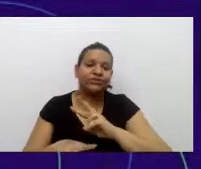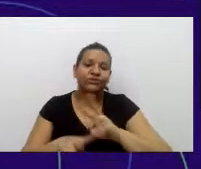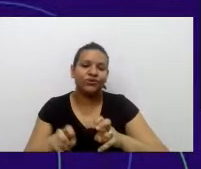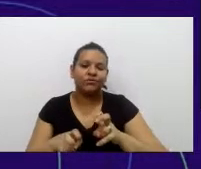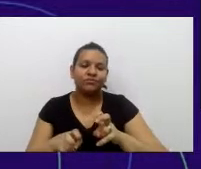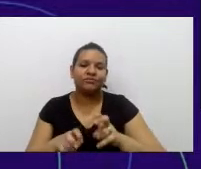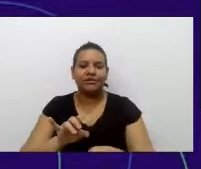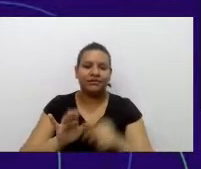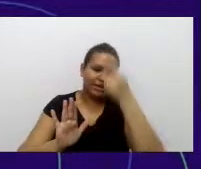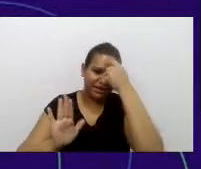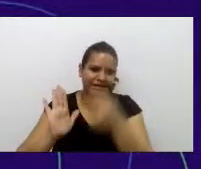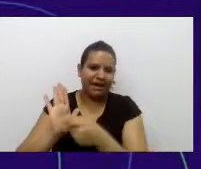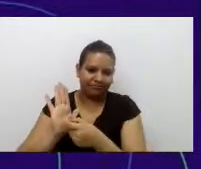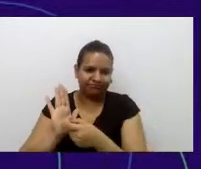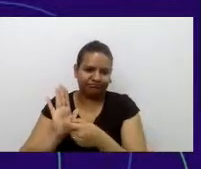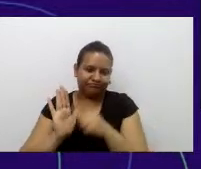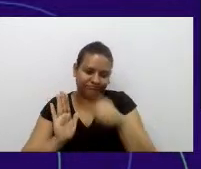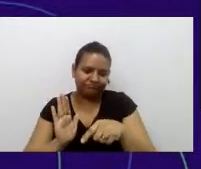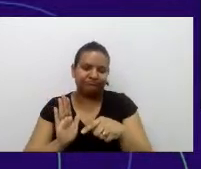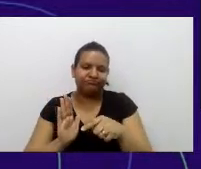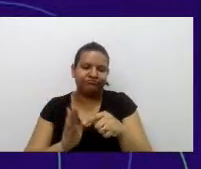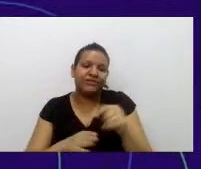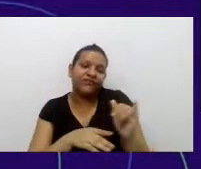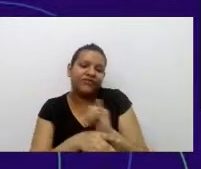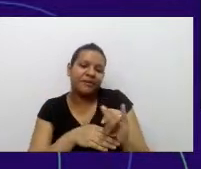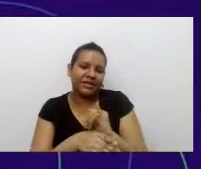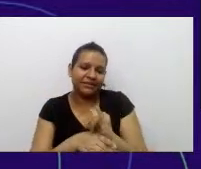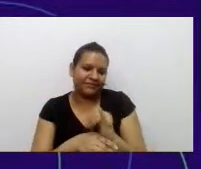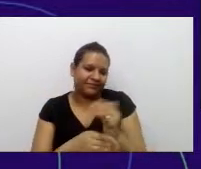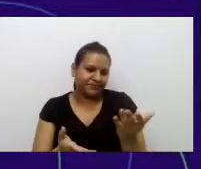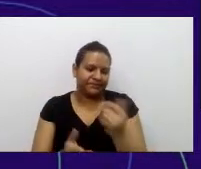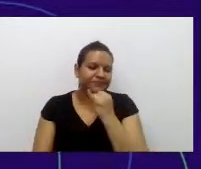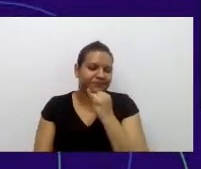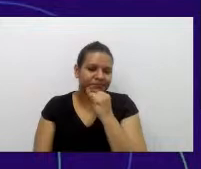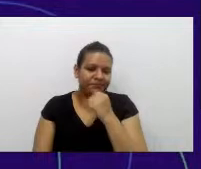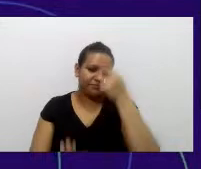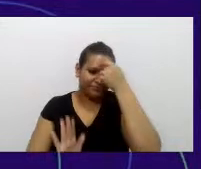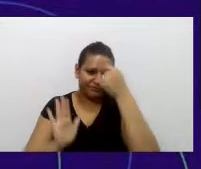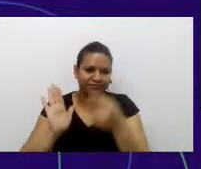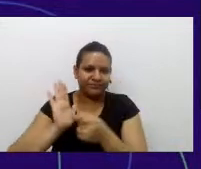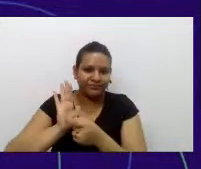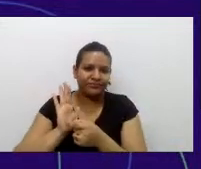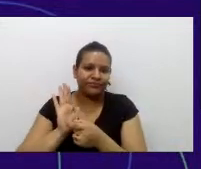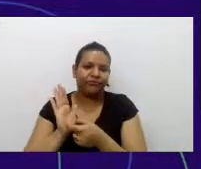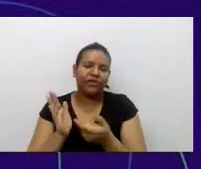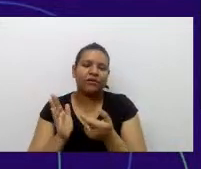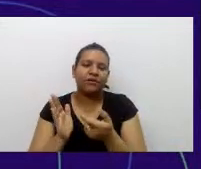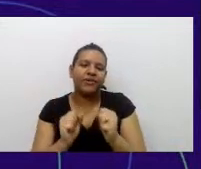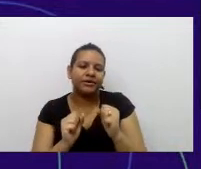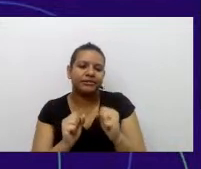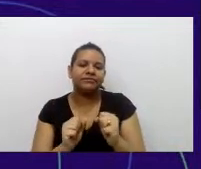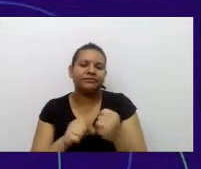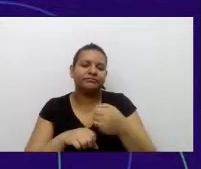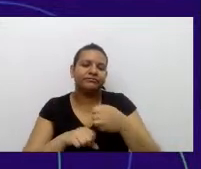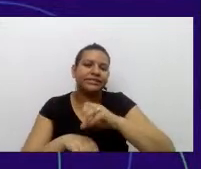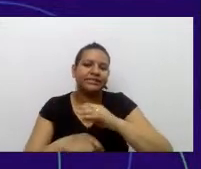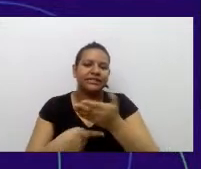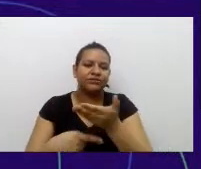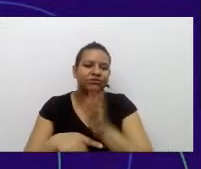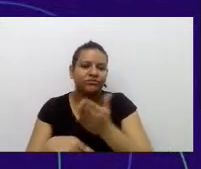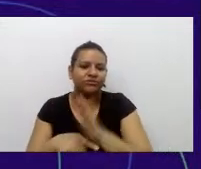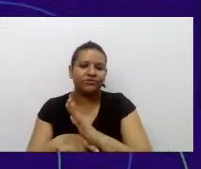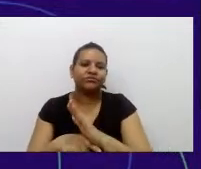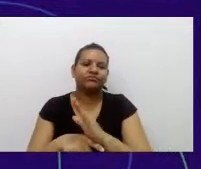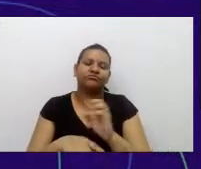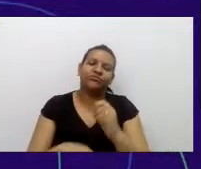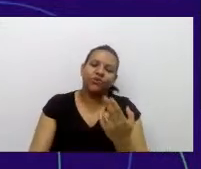arise. One of them is that AI can be, let's say, a teaching assistant or a teacher collaborator, right? So this is about